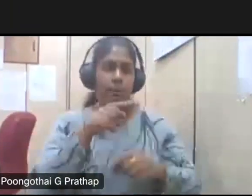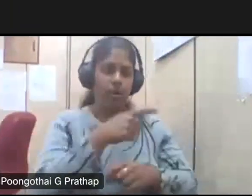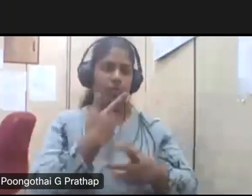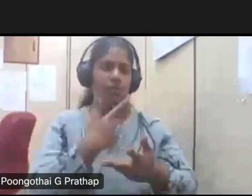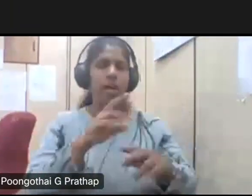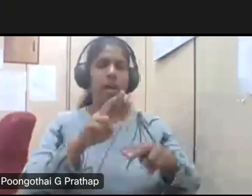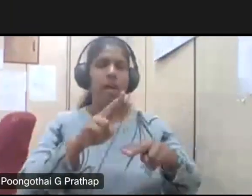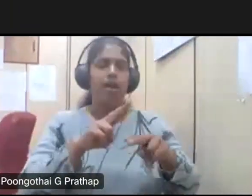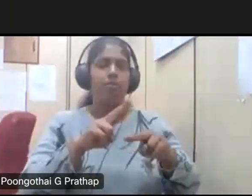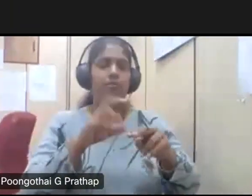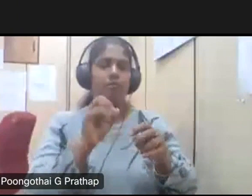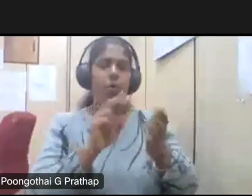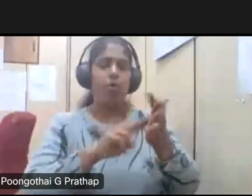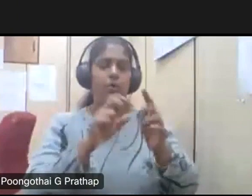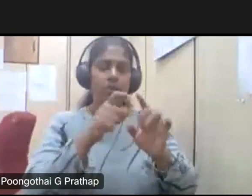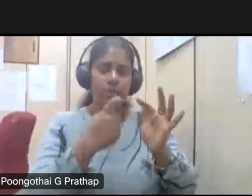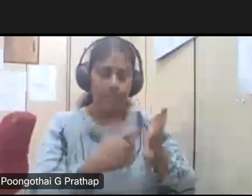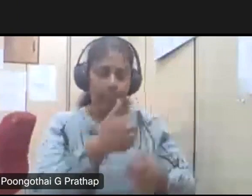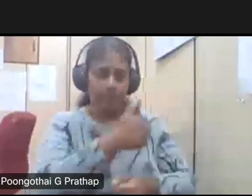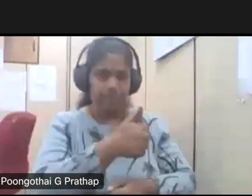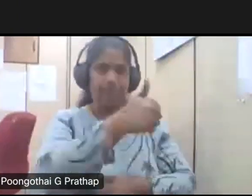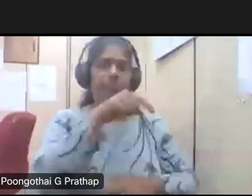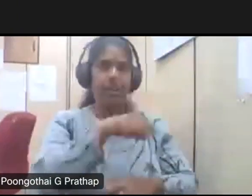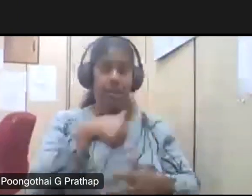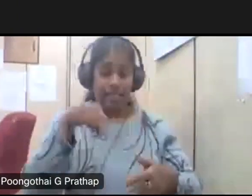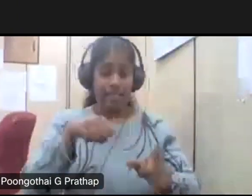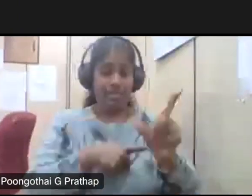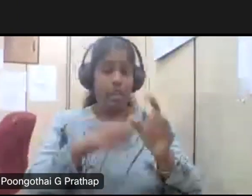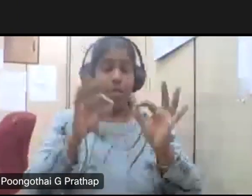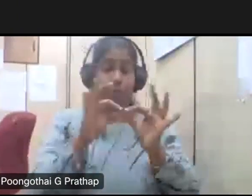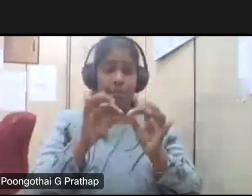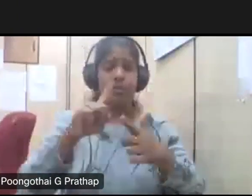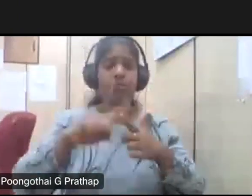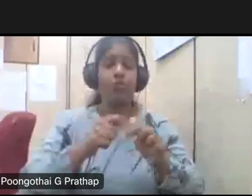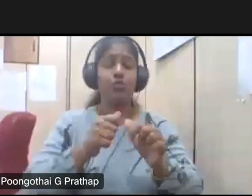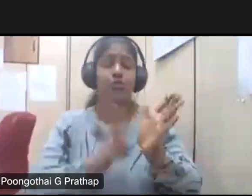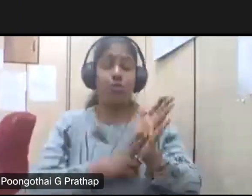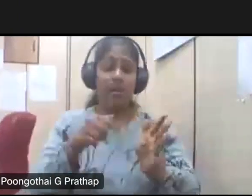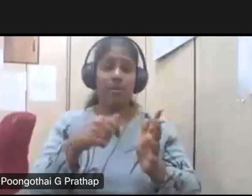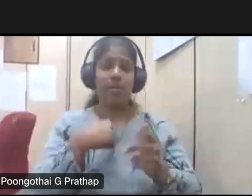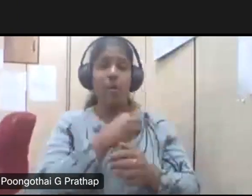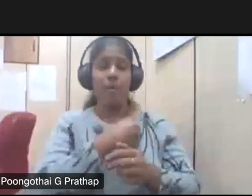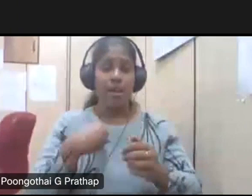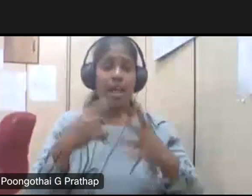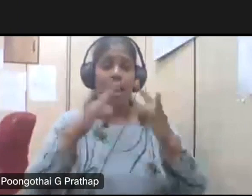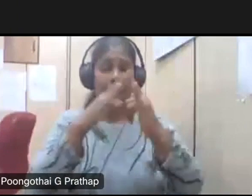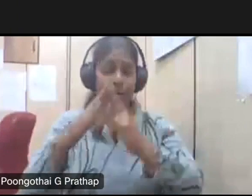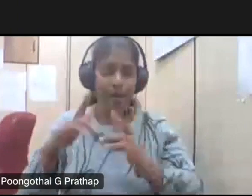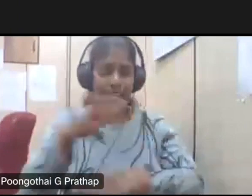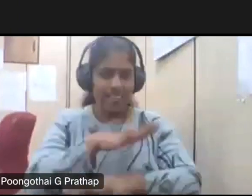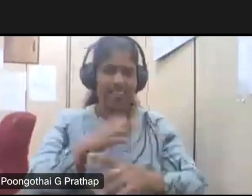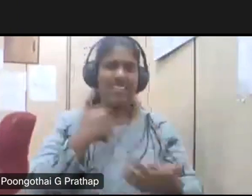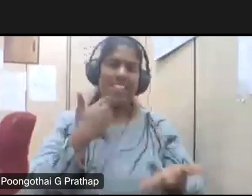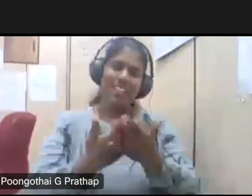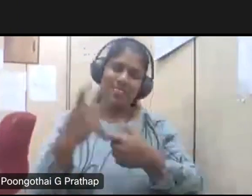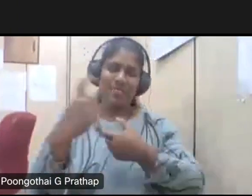medical camp for us this year in Mumbai in the month of January. Thank you, sir, for being here. And I hand over the mic